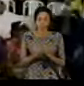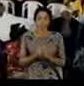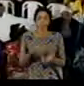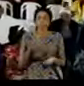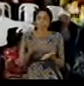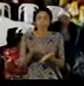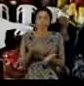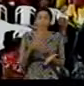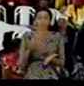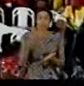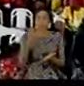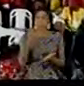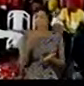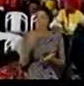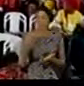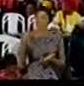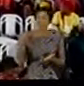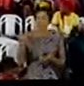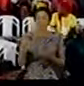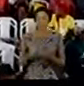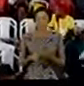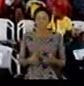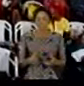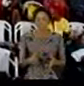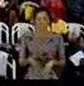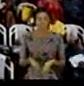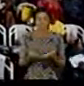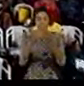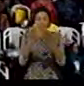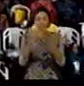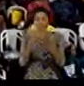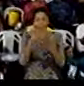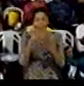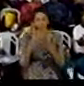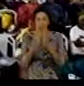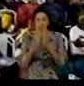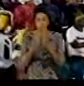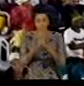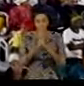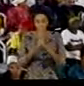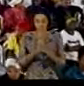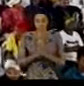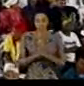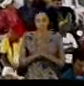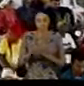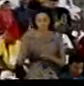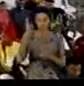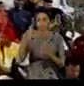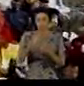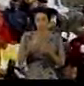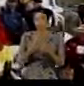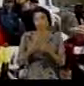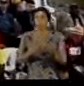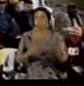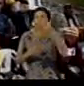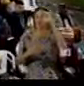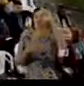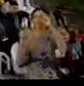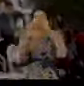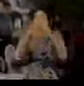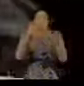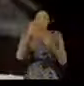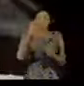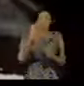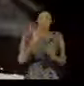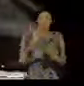thousand tongues to lift one cry. Then from north to